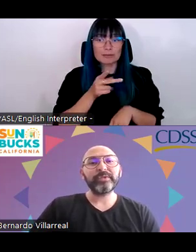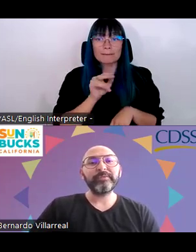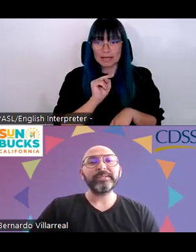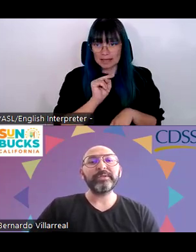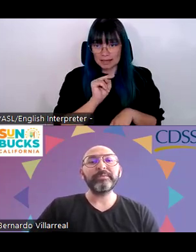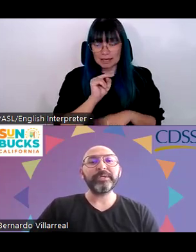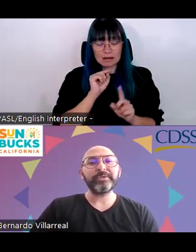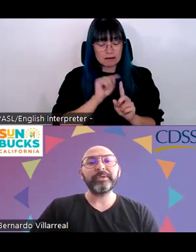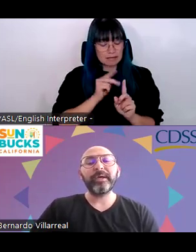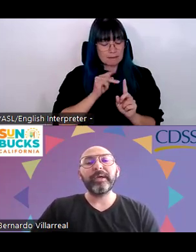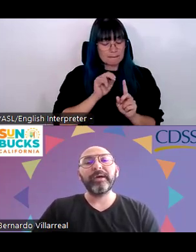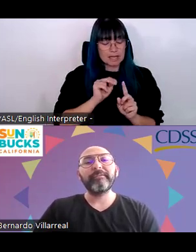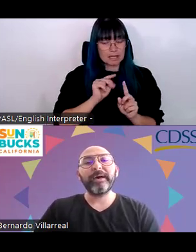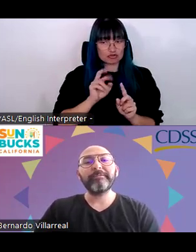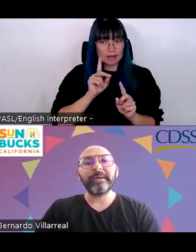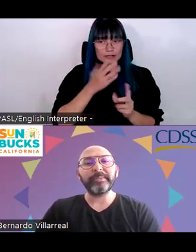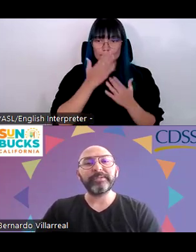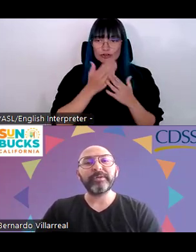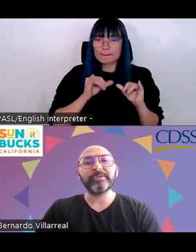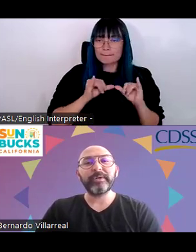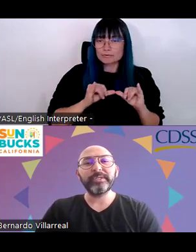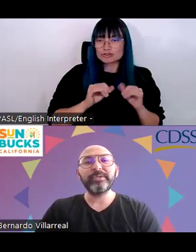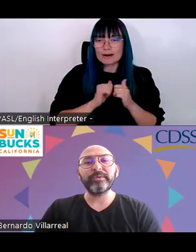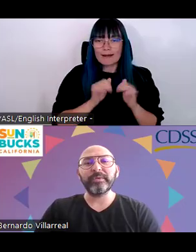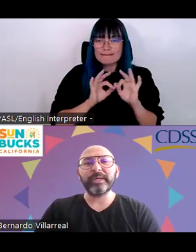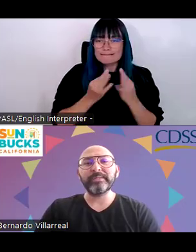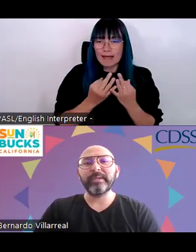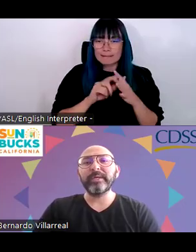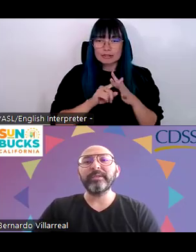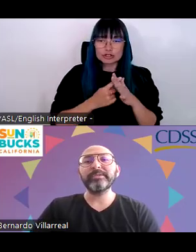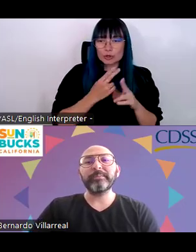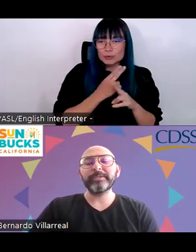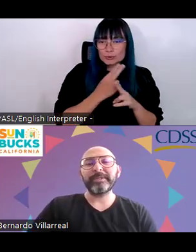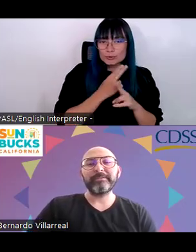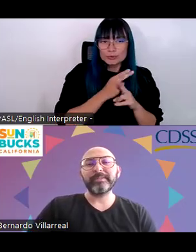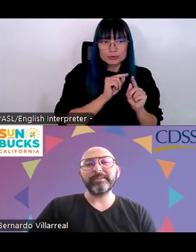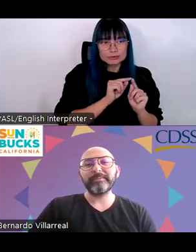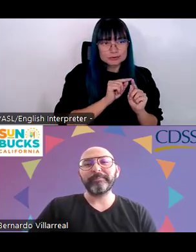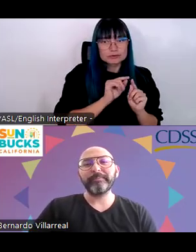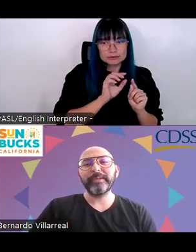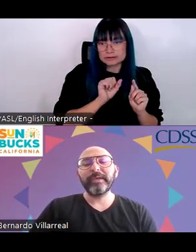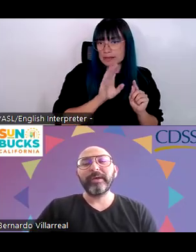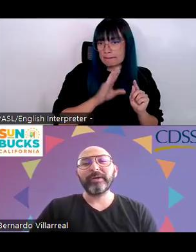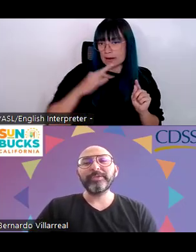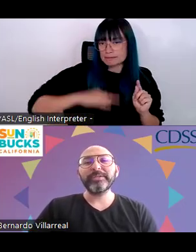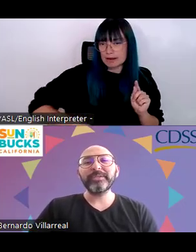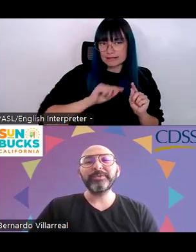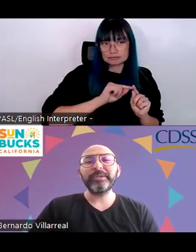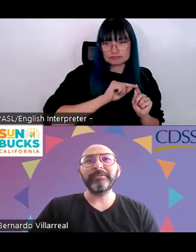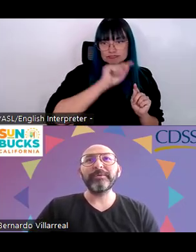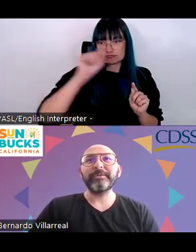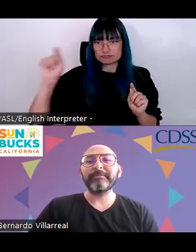pin trend served as a good measure of how families are starting to utilize their Sunbucks benefits.